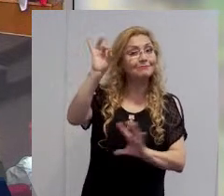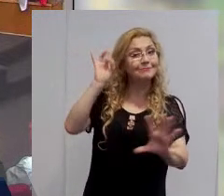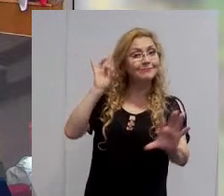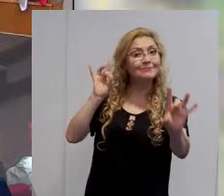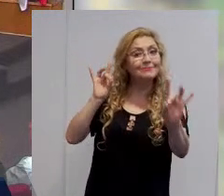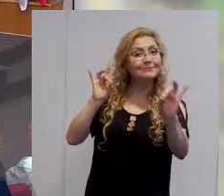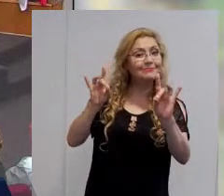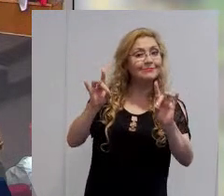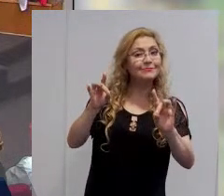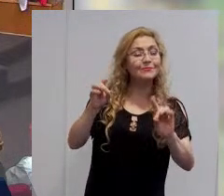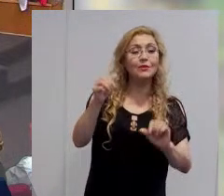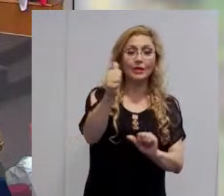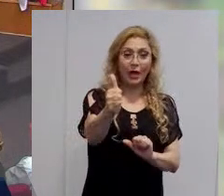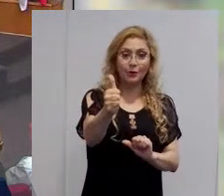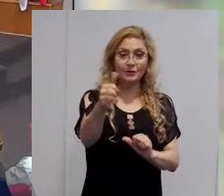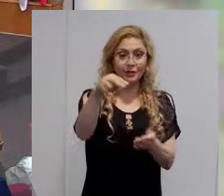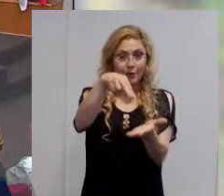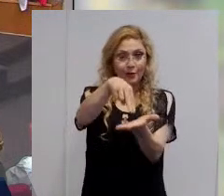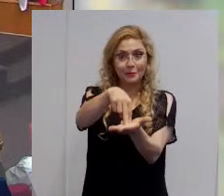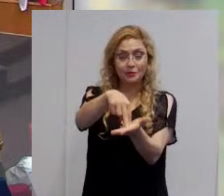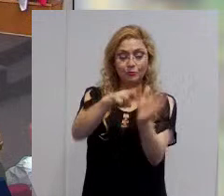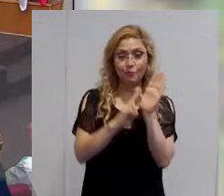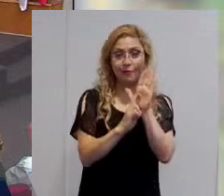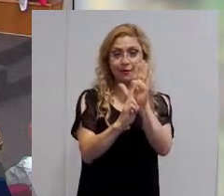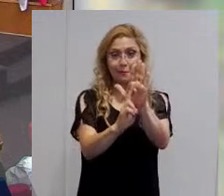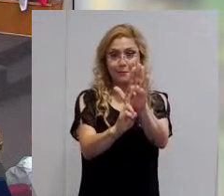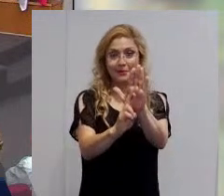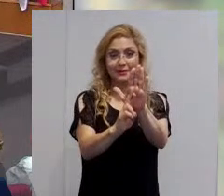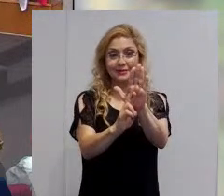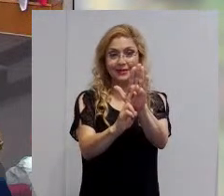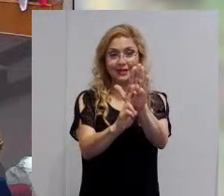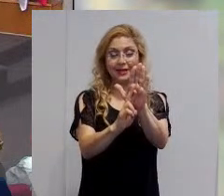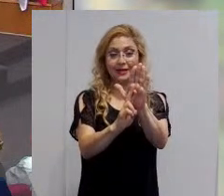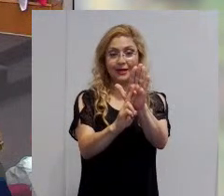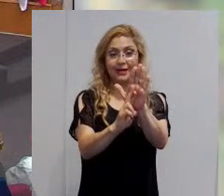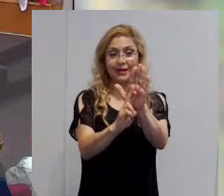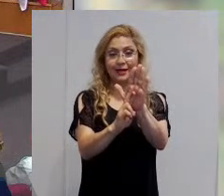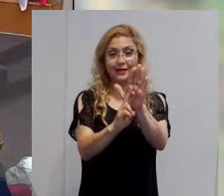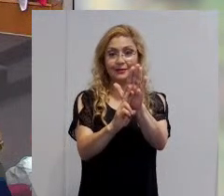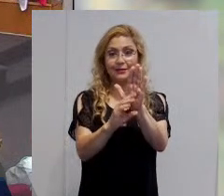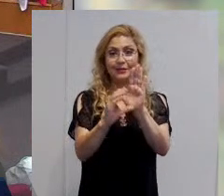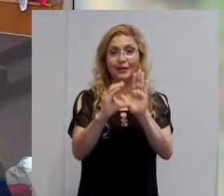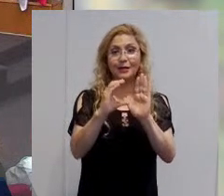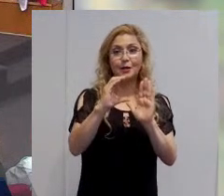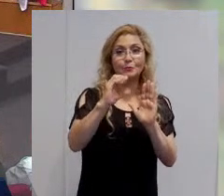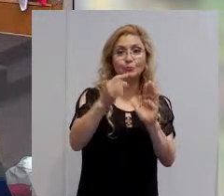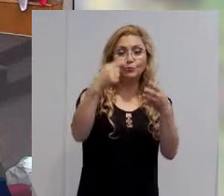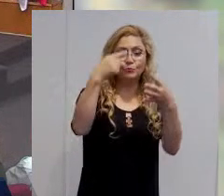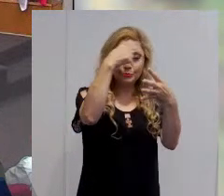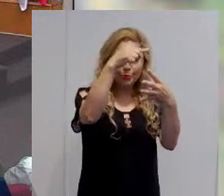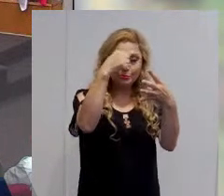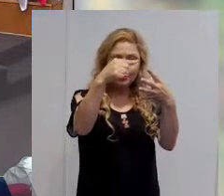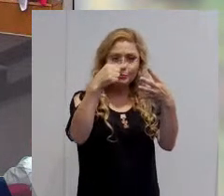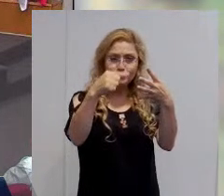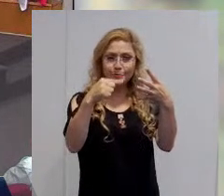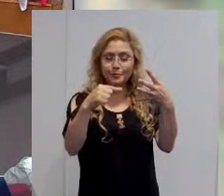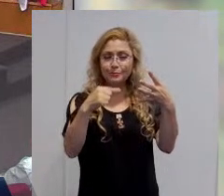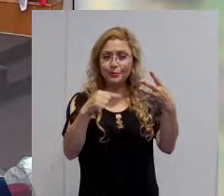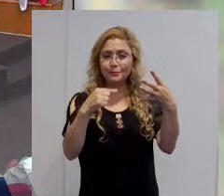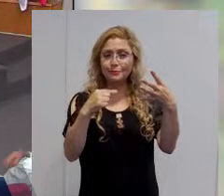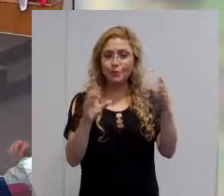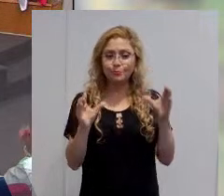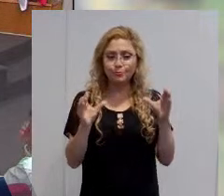other outside. But prior to that, I would like to invite our authorities present here, as well as the representatives CLOC and Vía